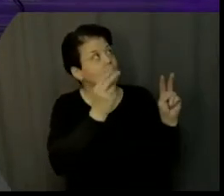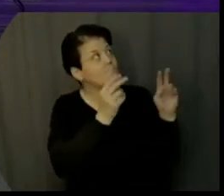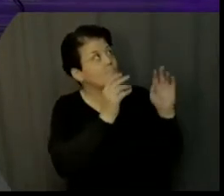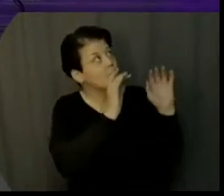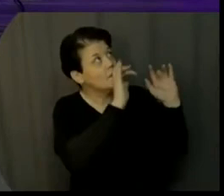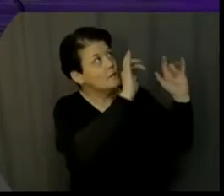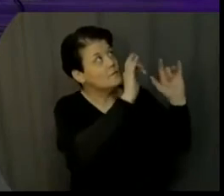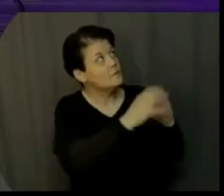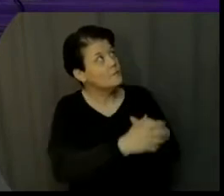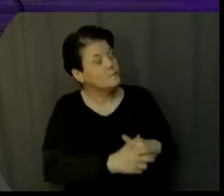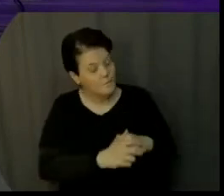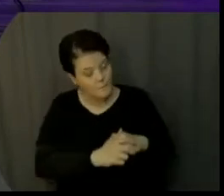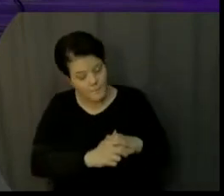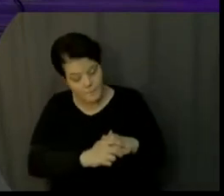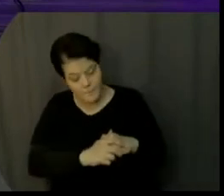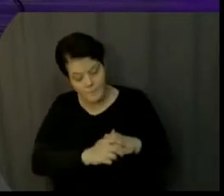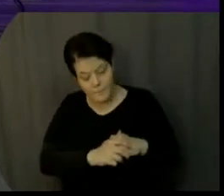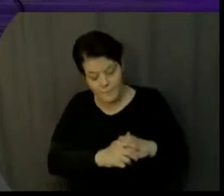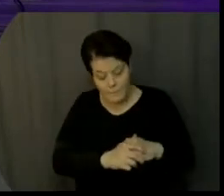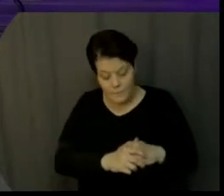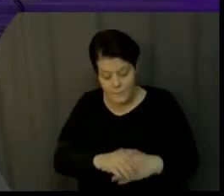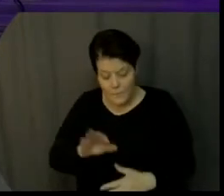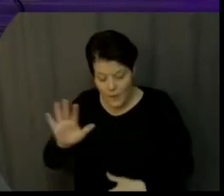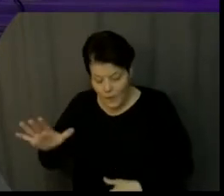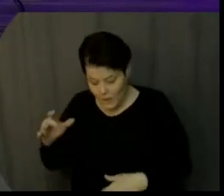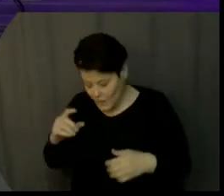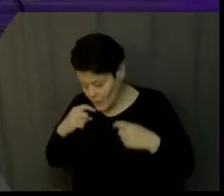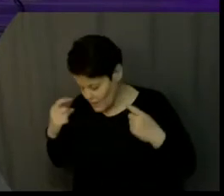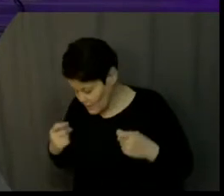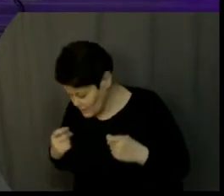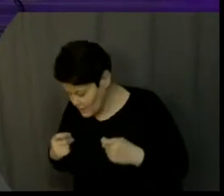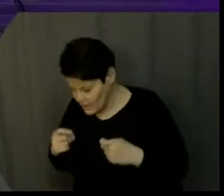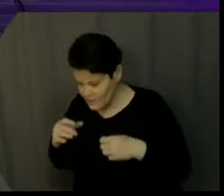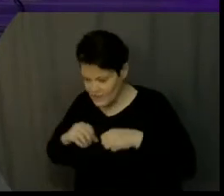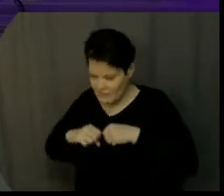sins forgiven and their brokenness healed.